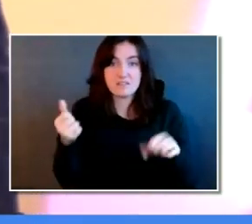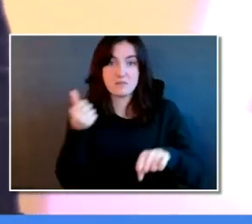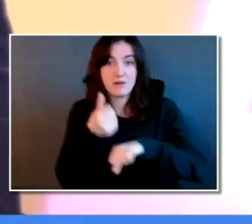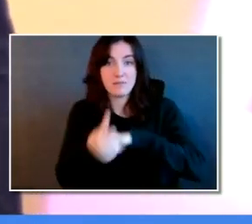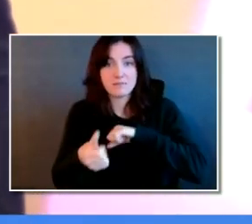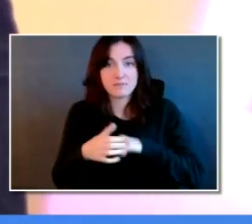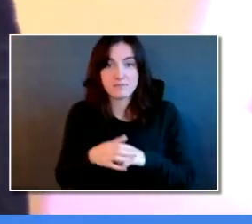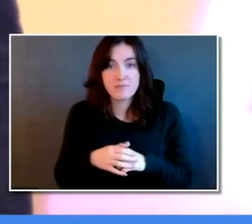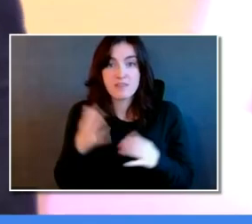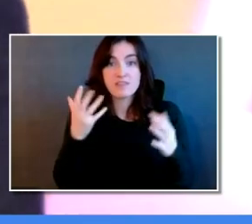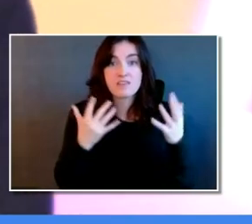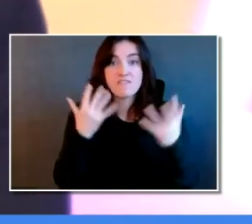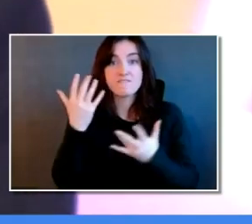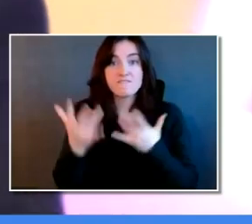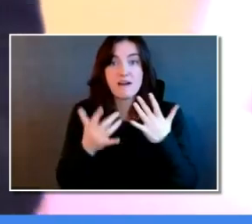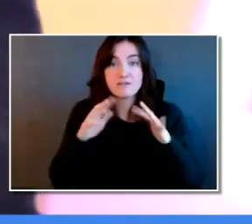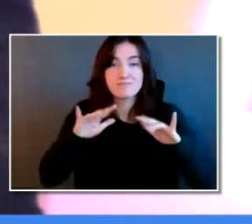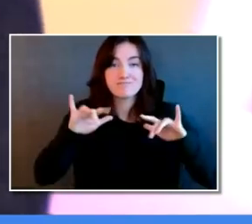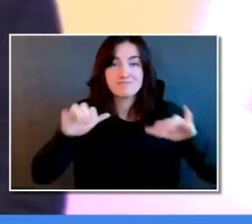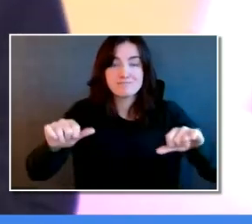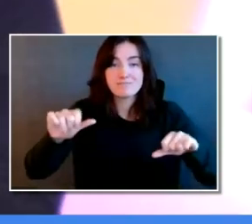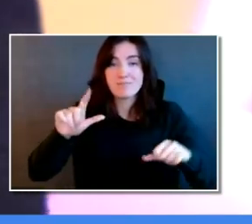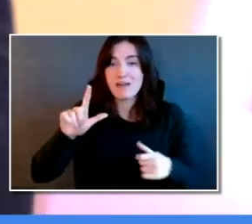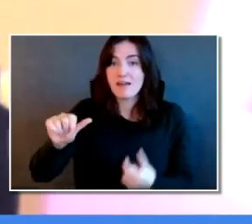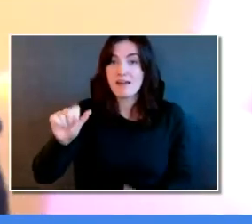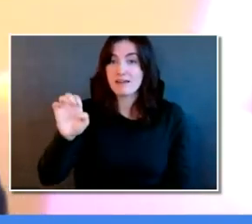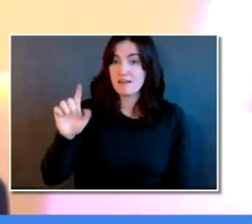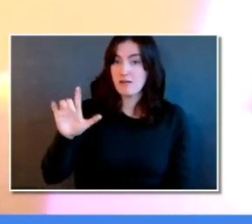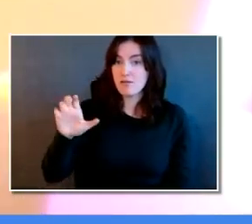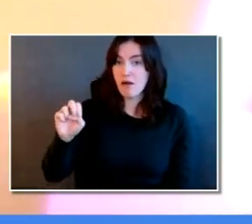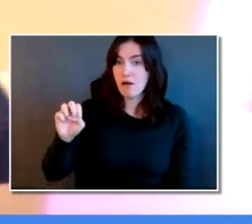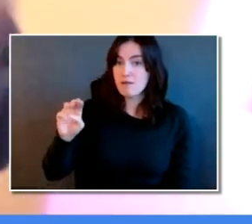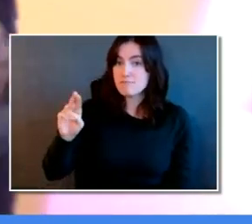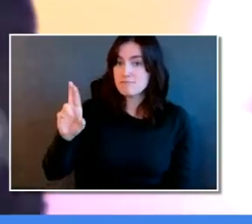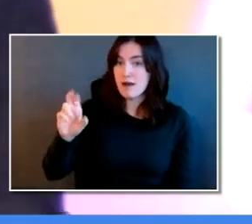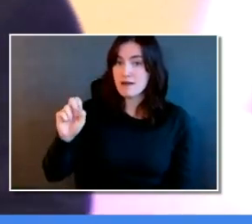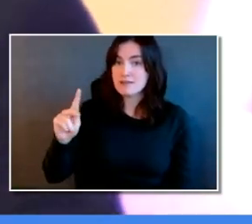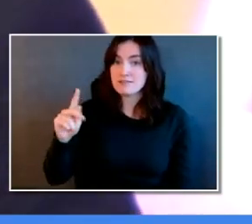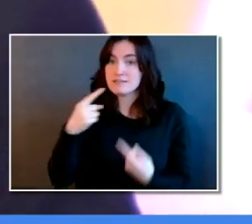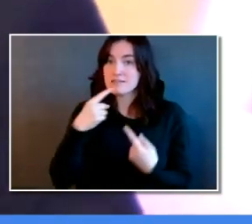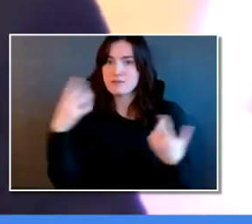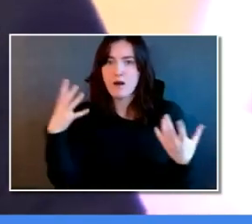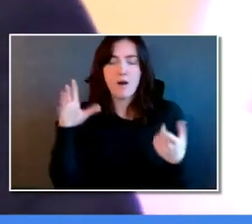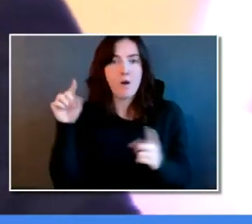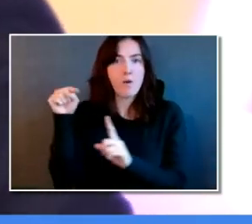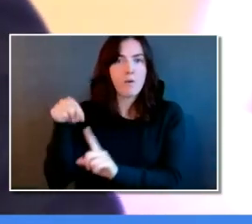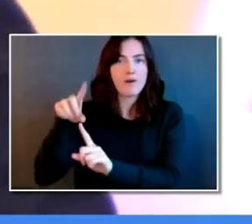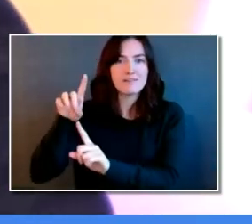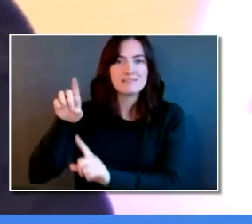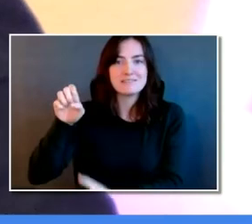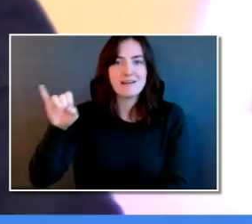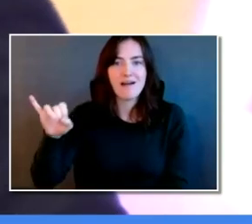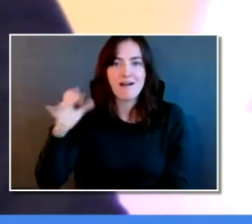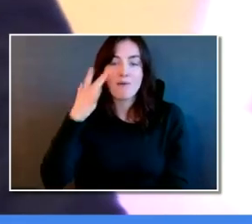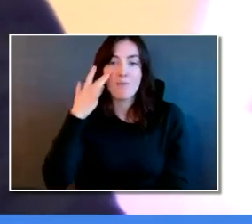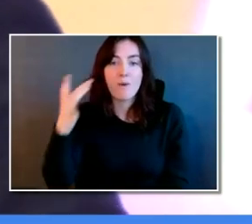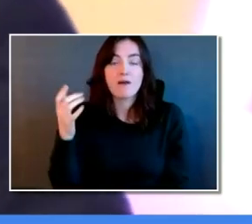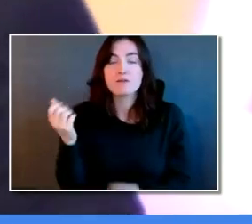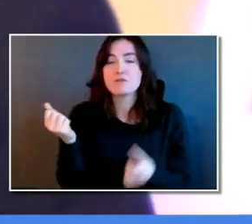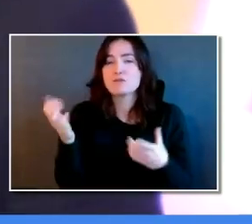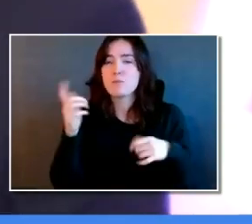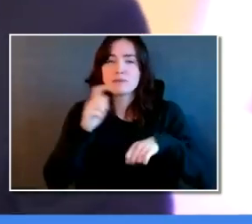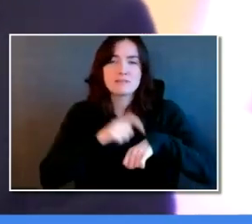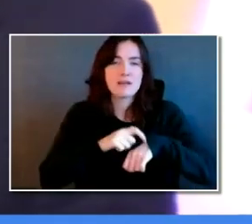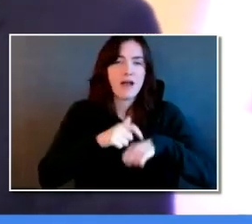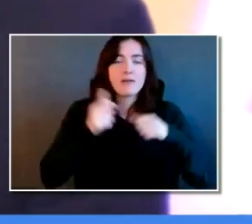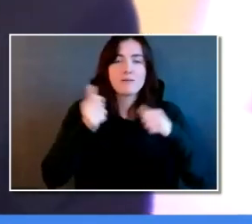ravaging Los Angeles right now, Elon Musk insists what? That's about DEI, because they've spent so much time trying to diversify